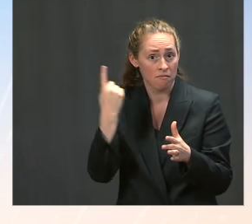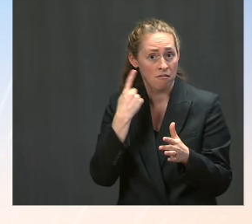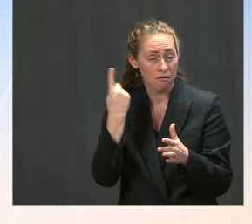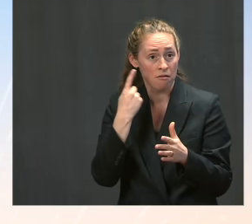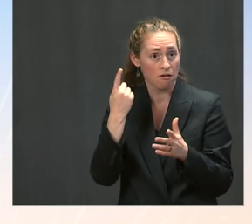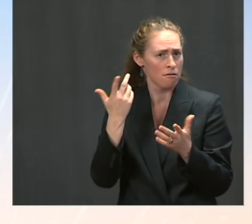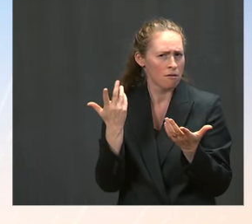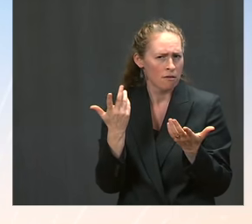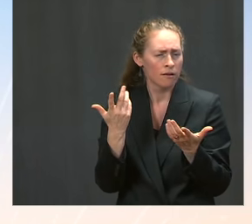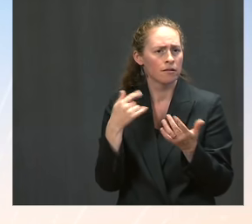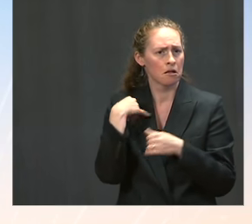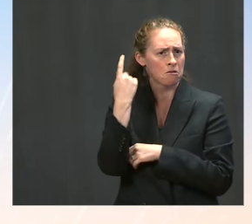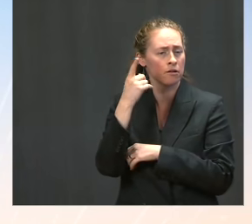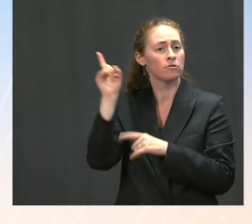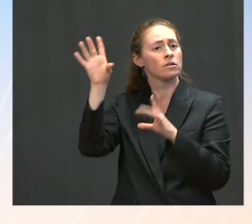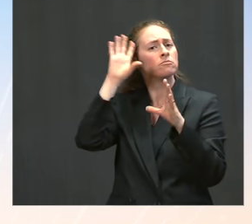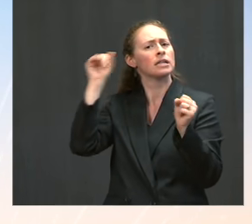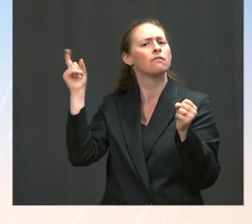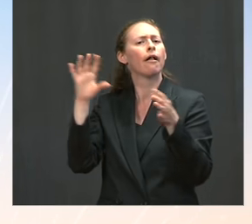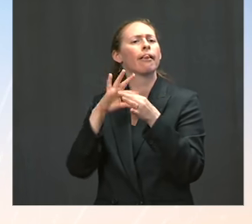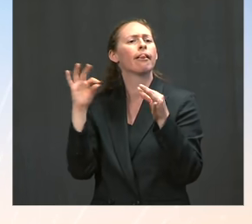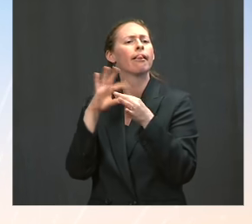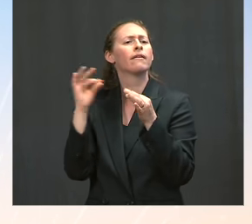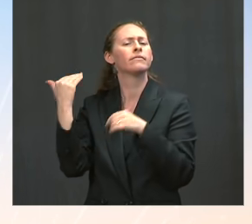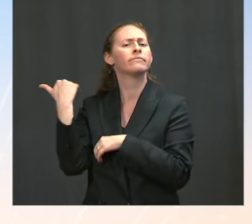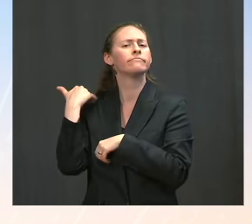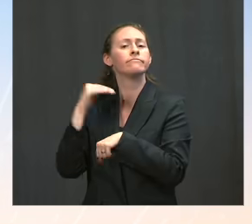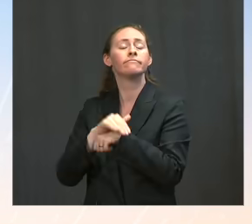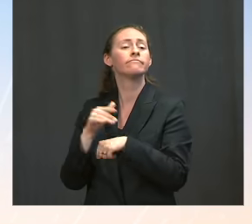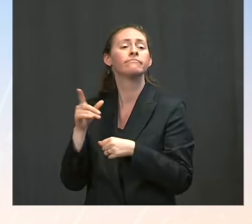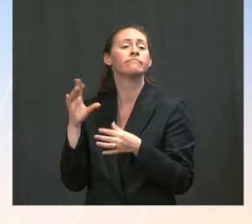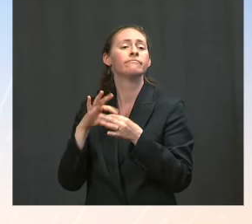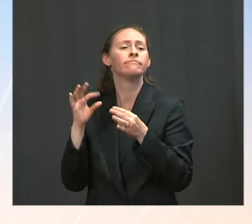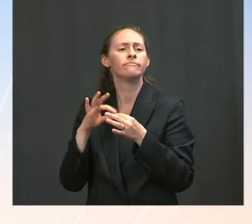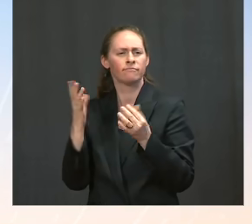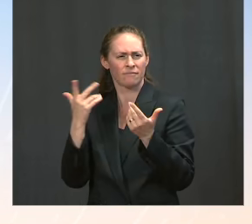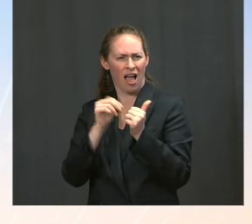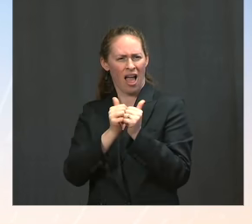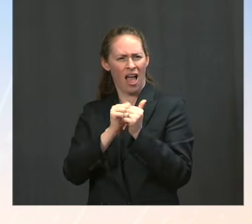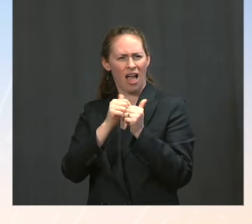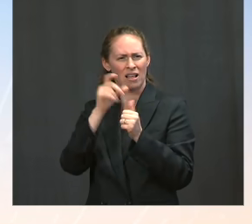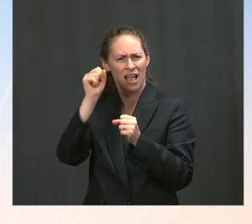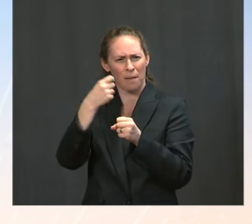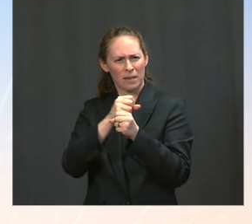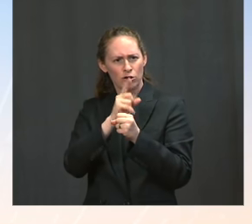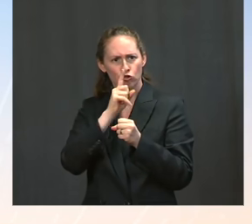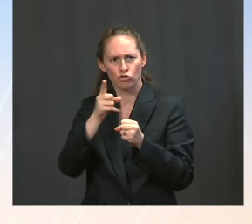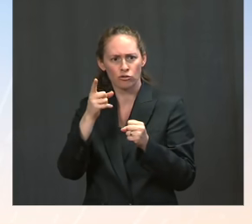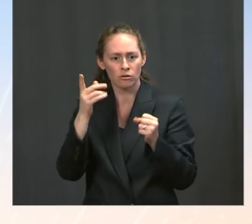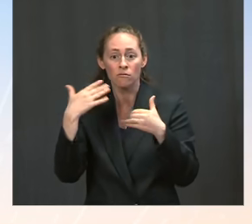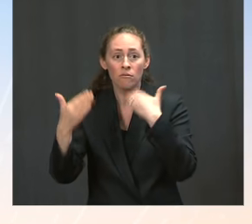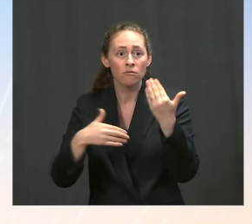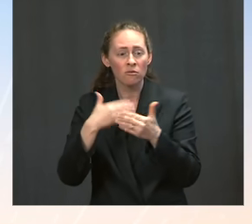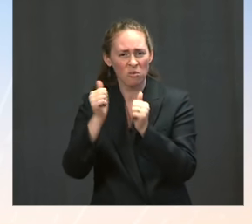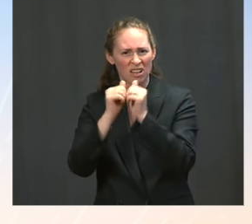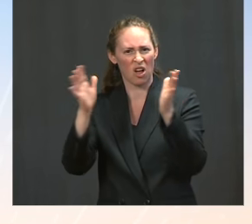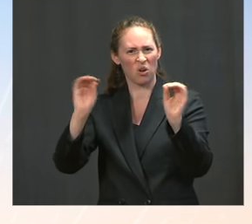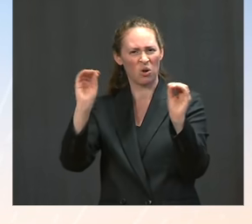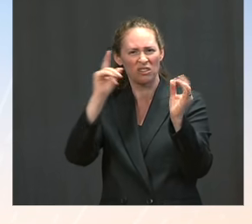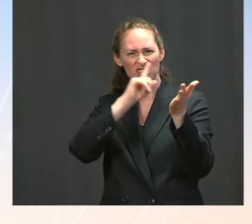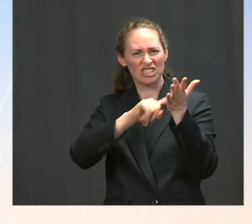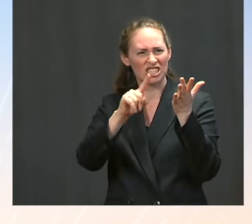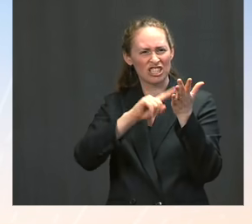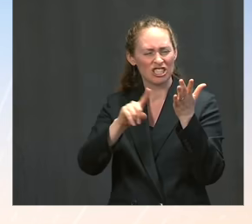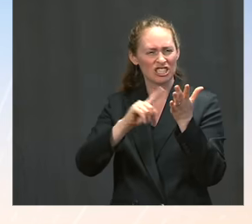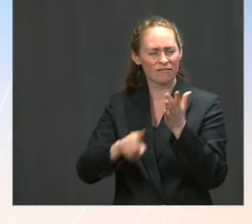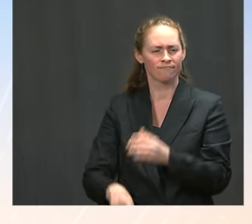that, you know, they're safe from the worst effects of COVID. How can he be sure without this research? And if there's even a chance that breakthrough cases can